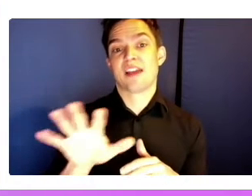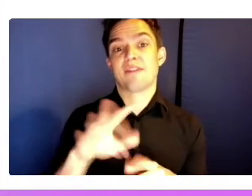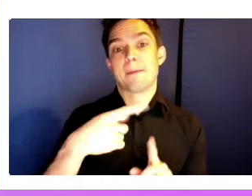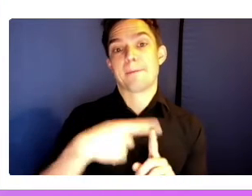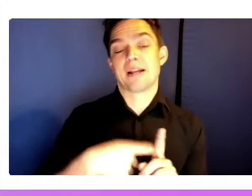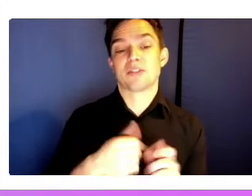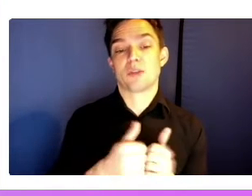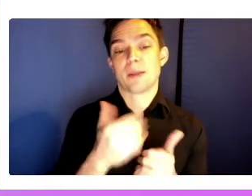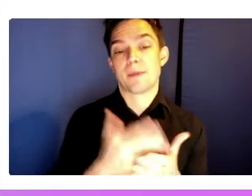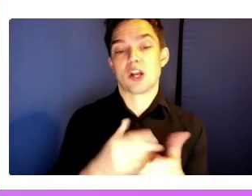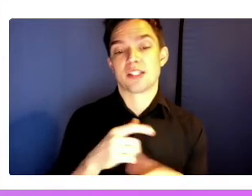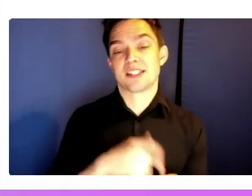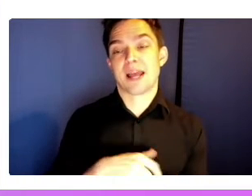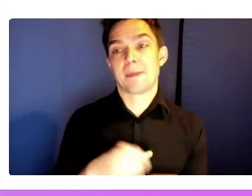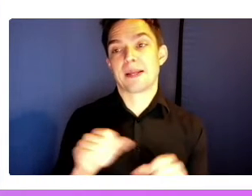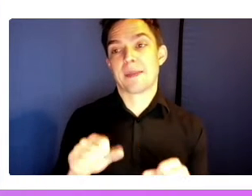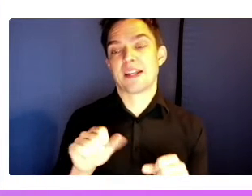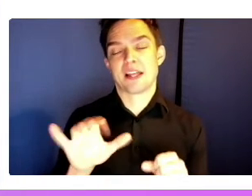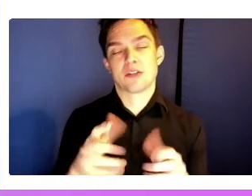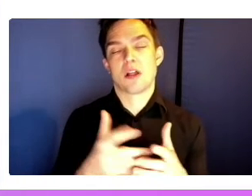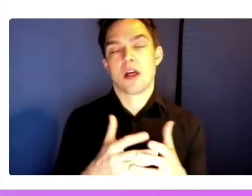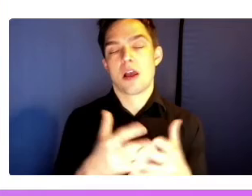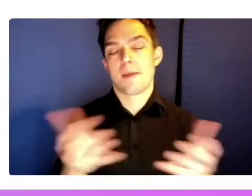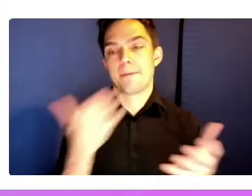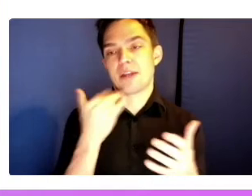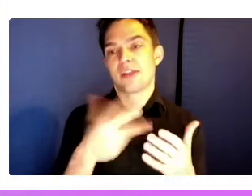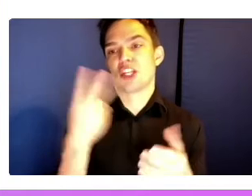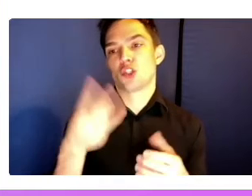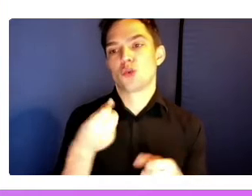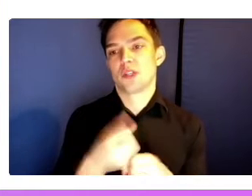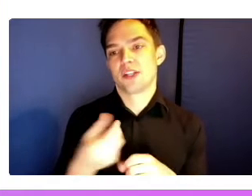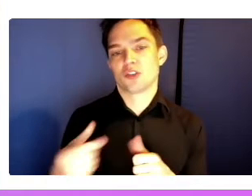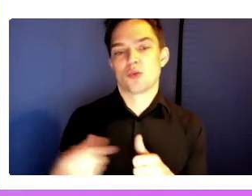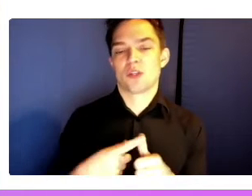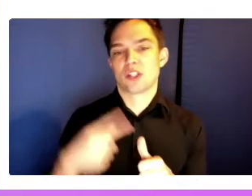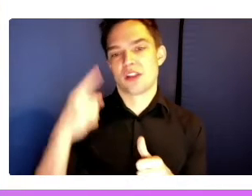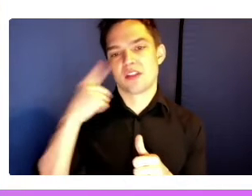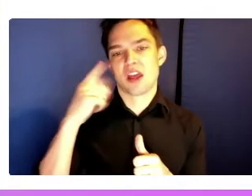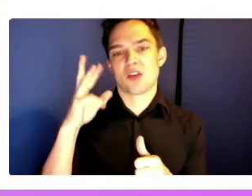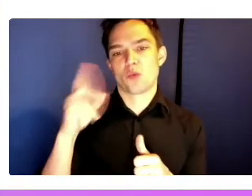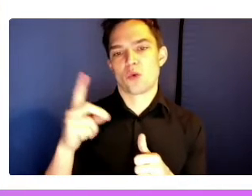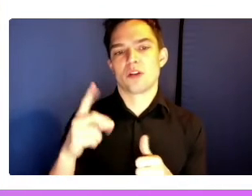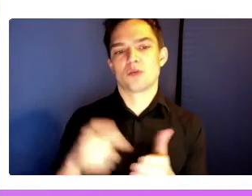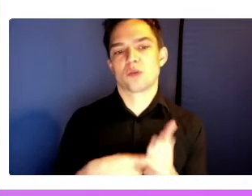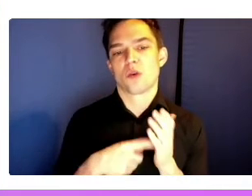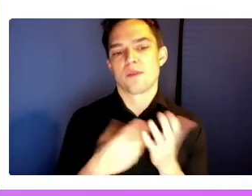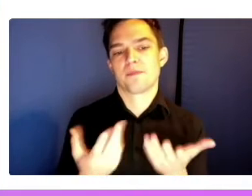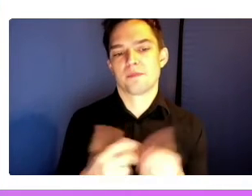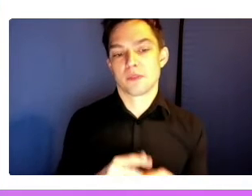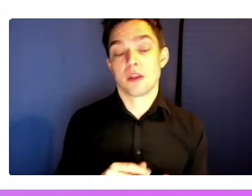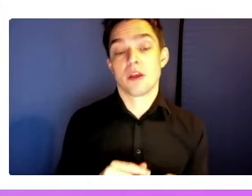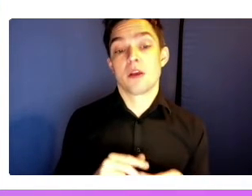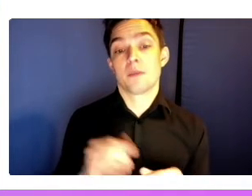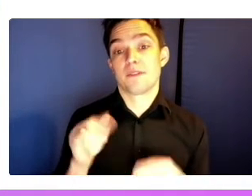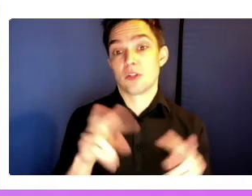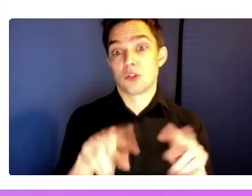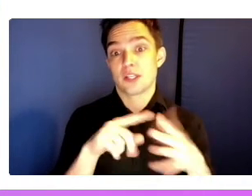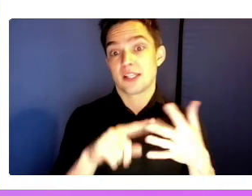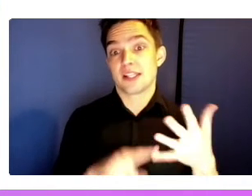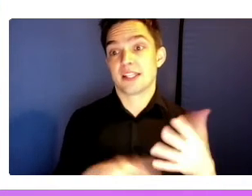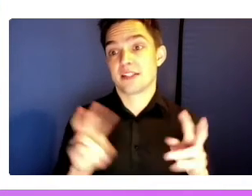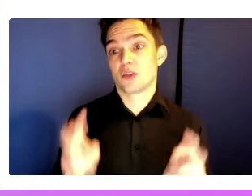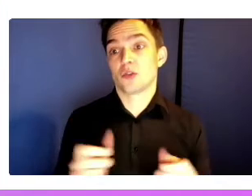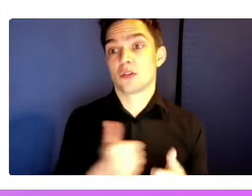With part-time capacity. That's way better than the 2 years I originally thought it was going to take. But if you look at these issues, and I apologize